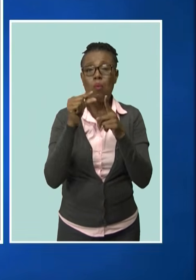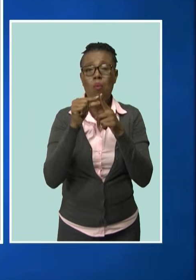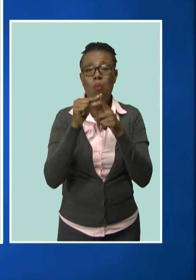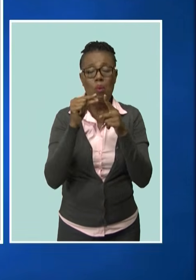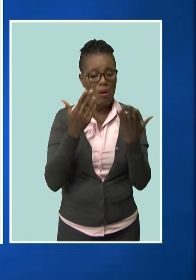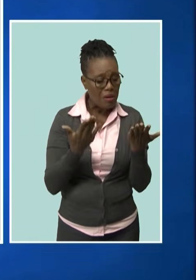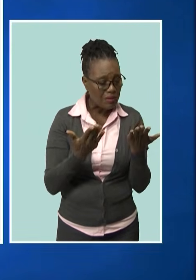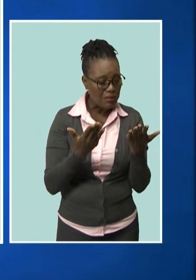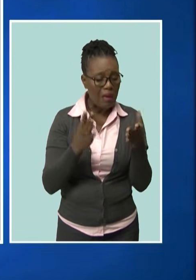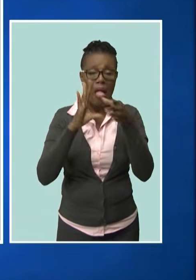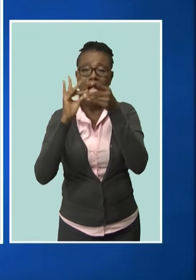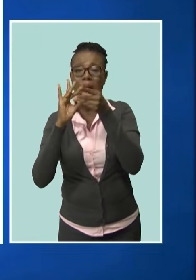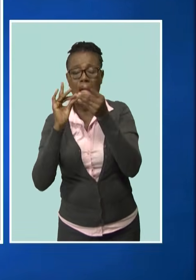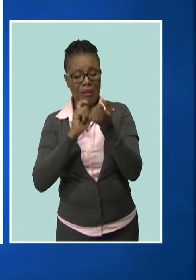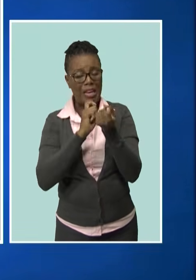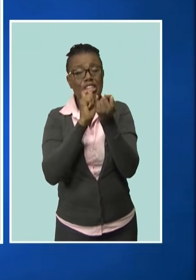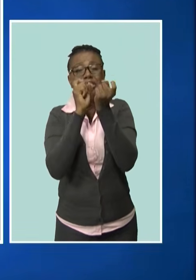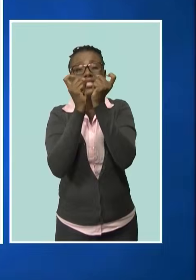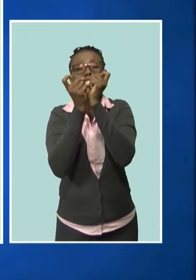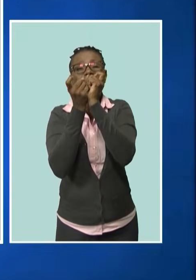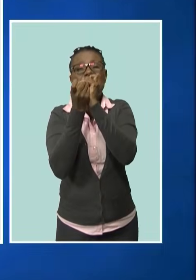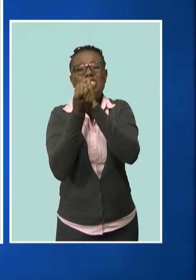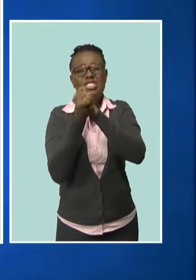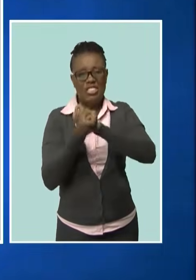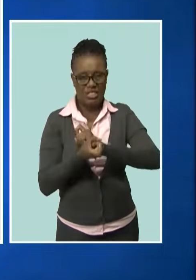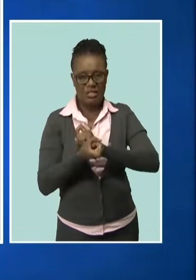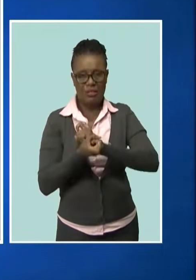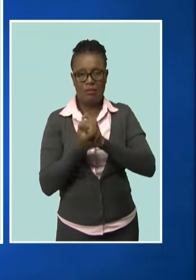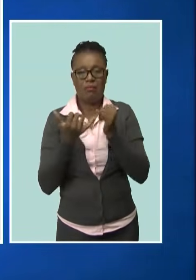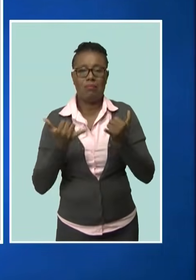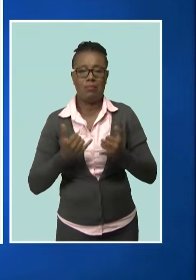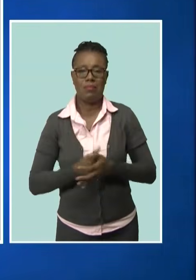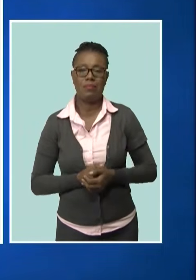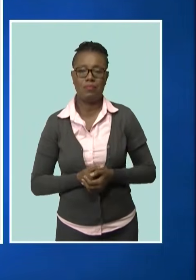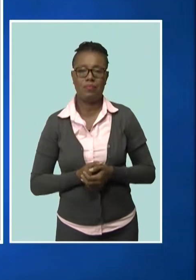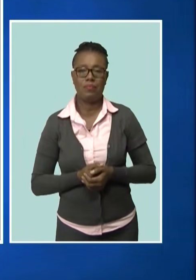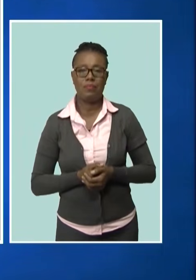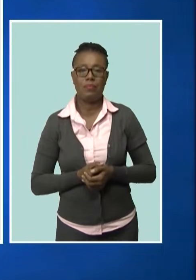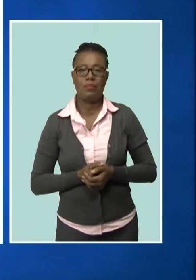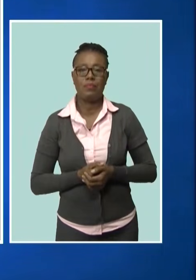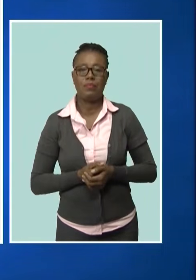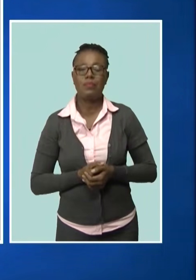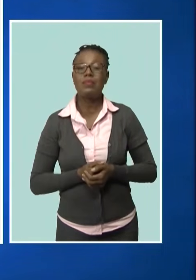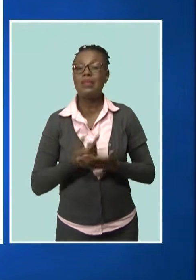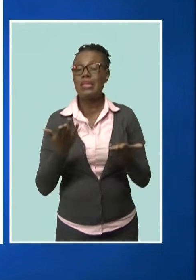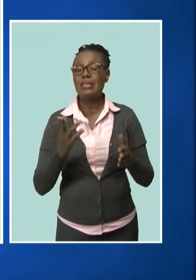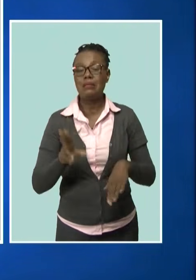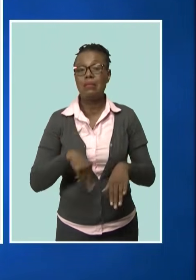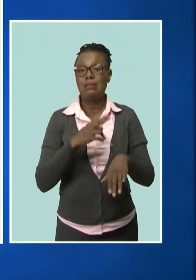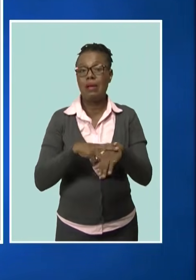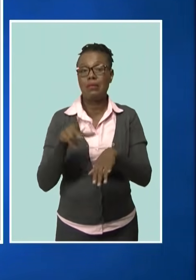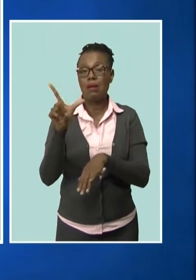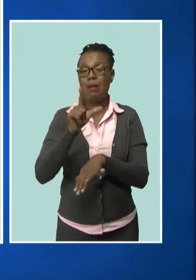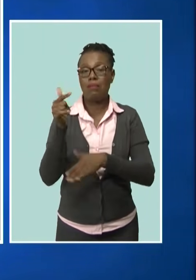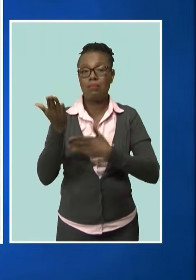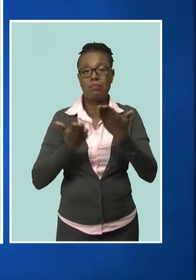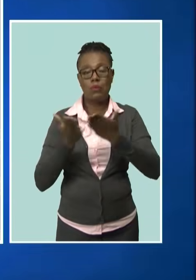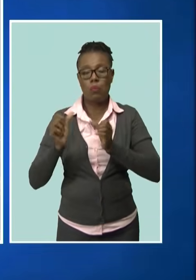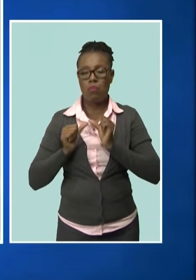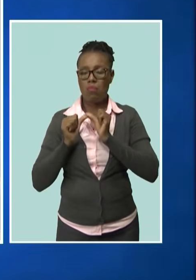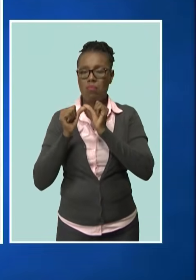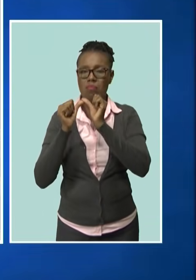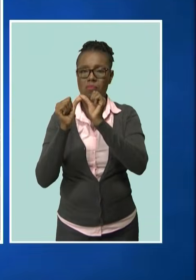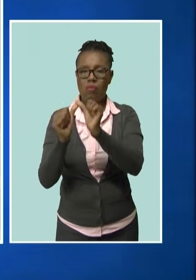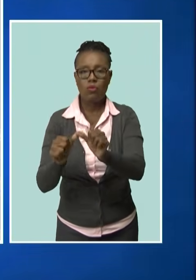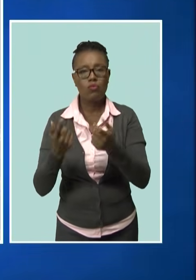dialogue on this matter. The event forms part of the National Library Service's continued efforts